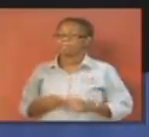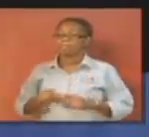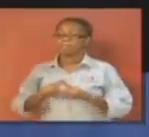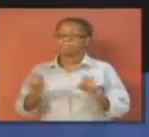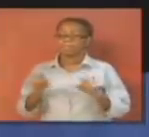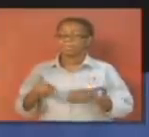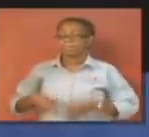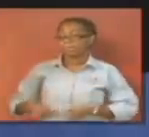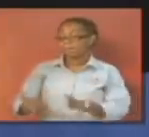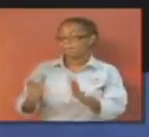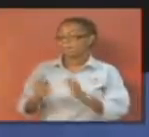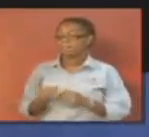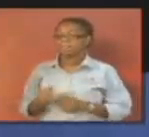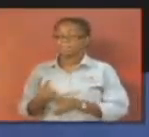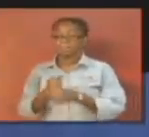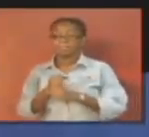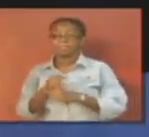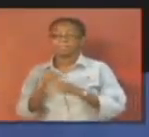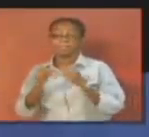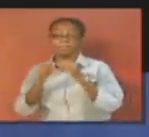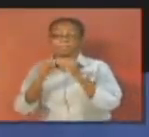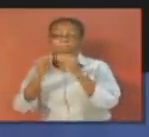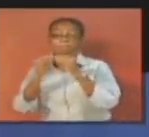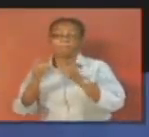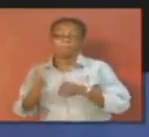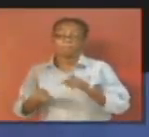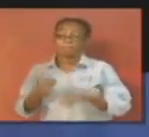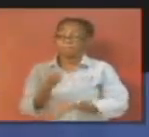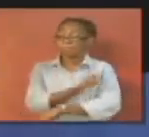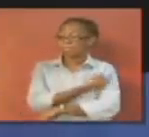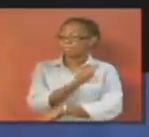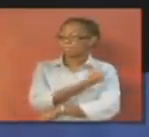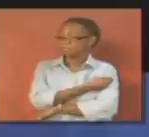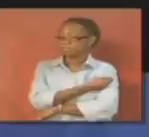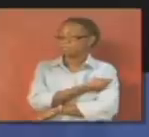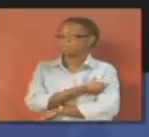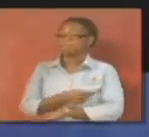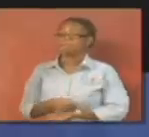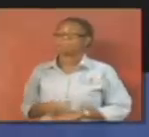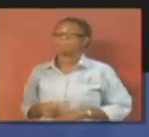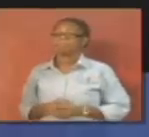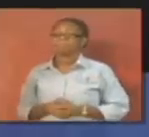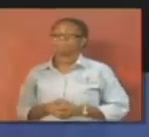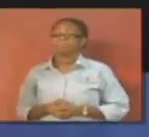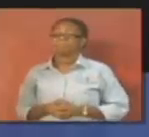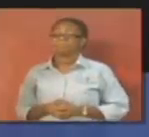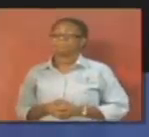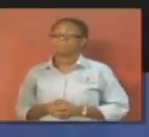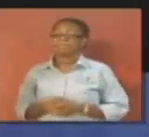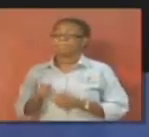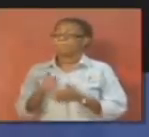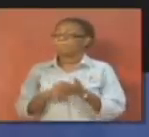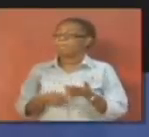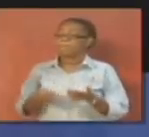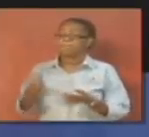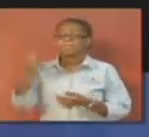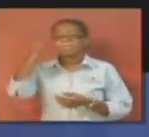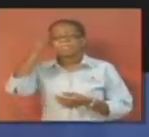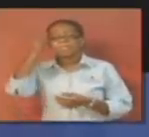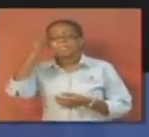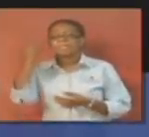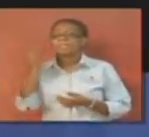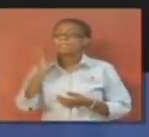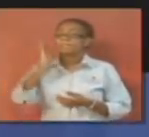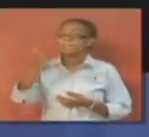taking COVID-19 vaccine. So I'm just wondering, can you walk us through what it is we can expect, how people should come forward